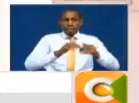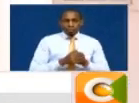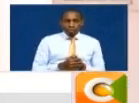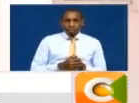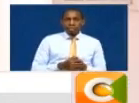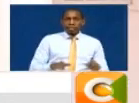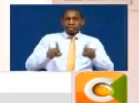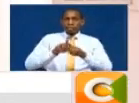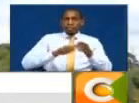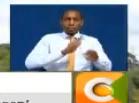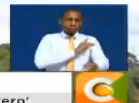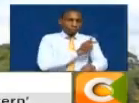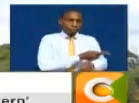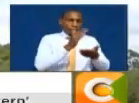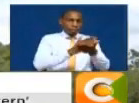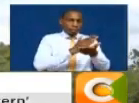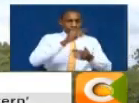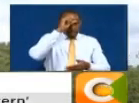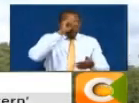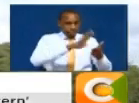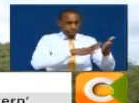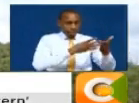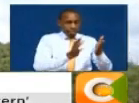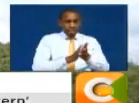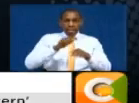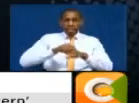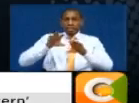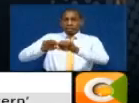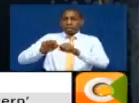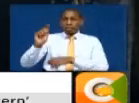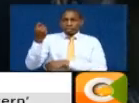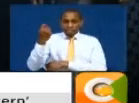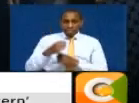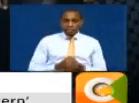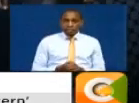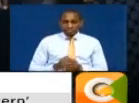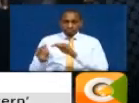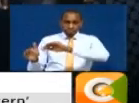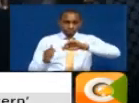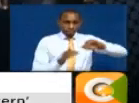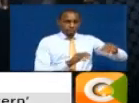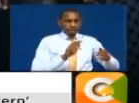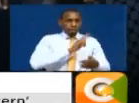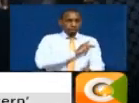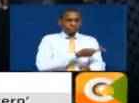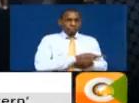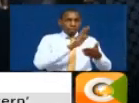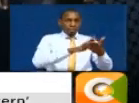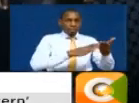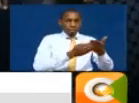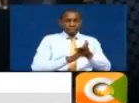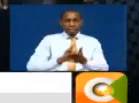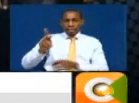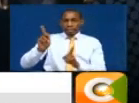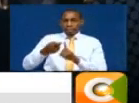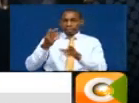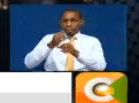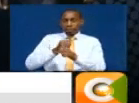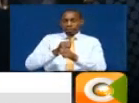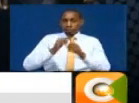election, as well as power sharing and government structures, should they clinch the presidency. In the power structure outlined in the Kenya Kwanza